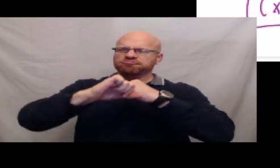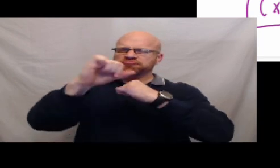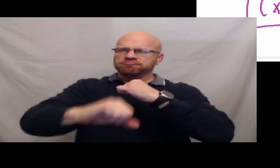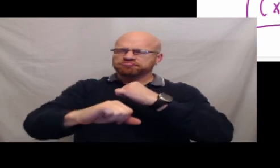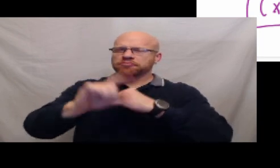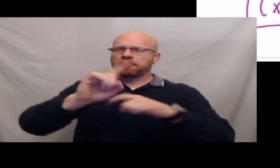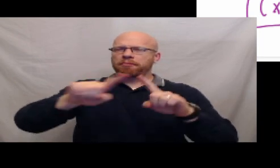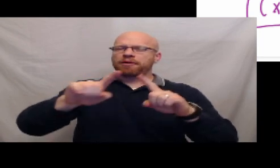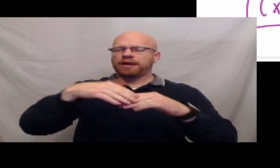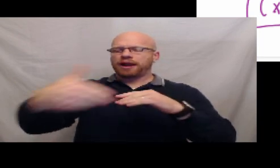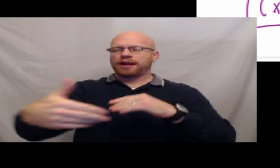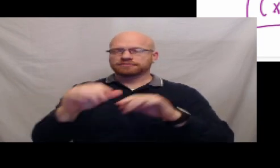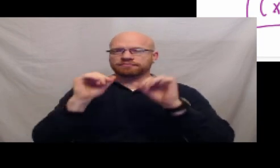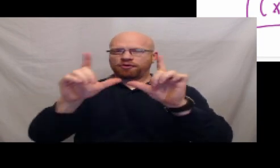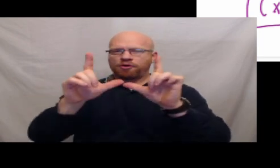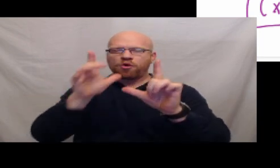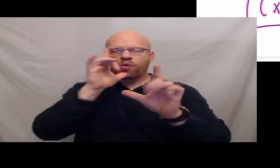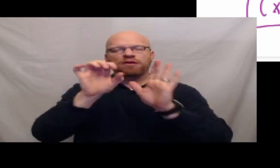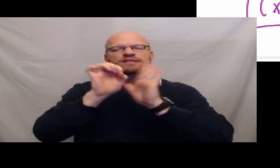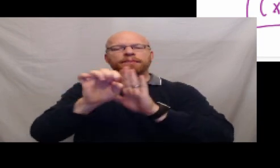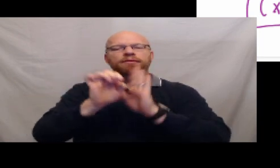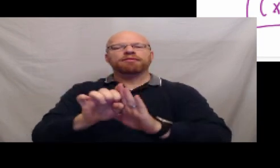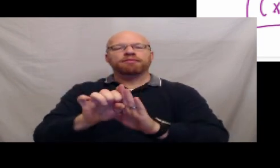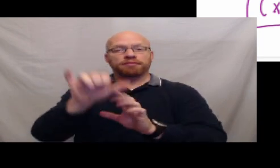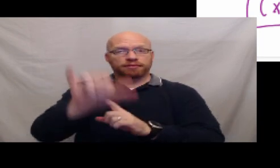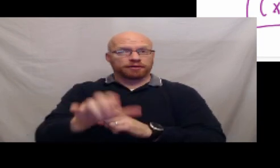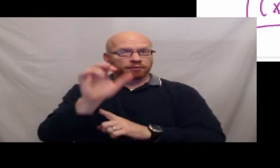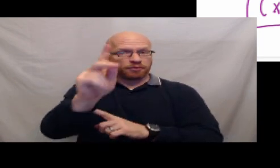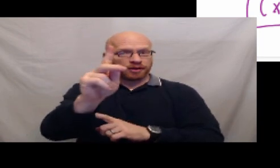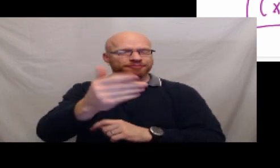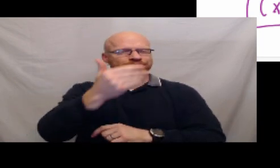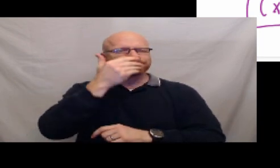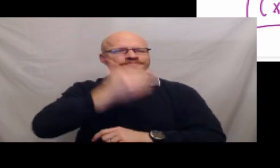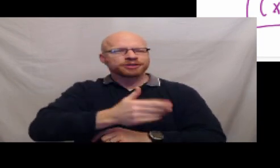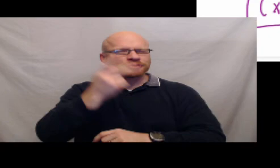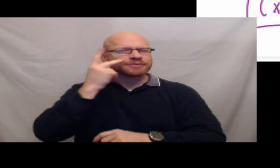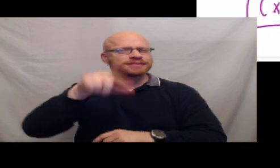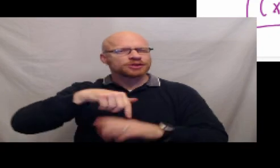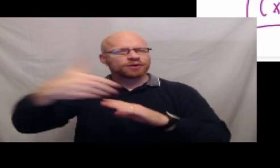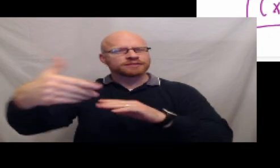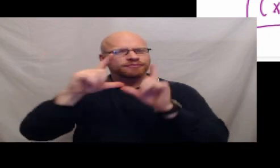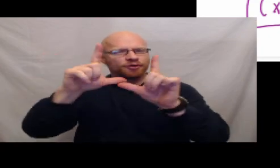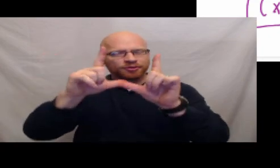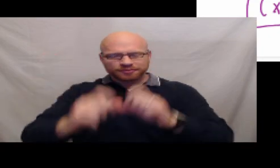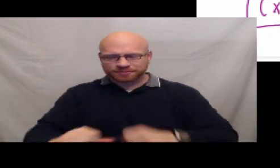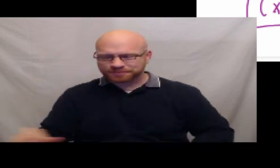process works. It's pretty exaggerated right now, but the next vlog, we're going to have separate examples. Thank you, and I'll see you next vlog.